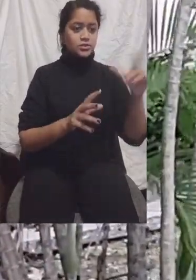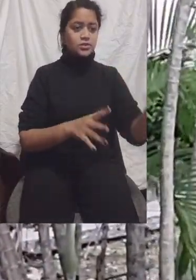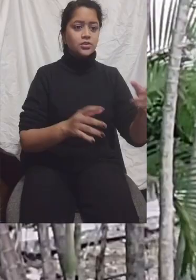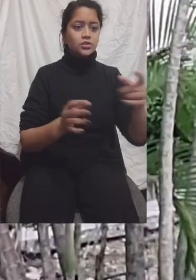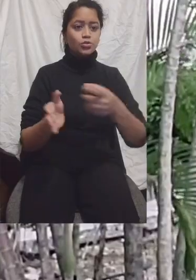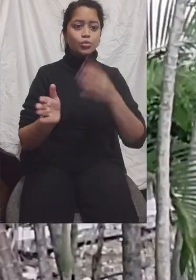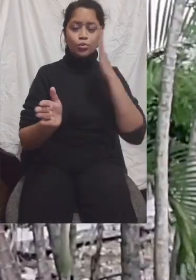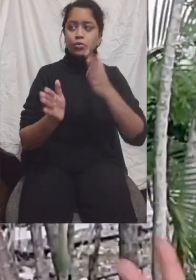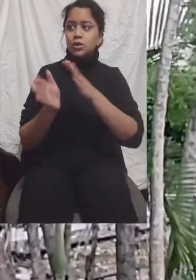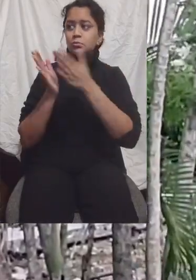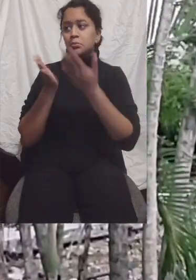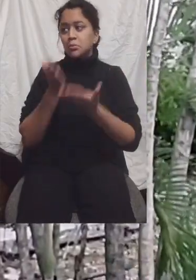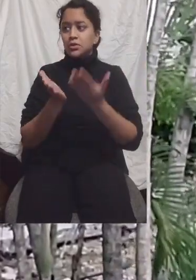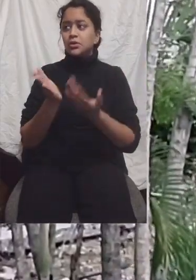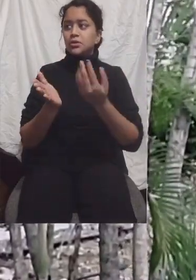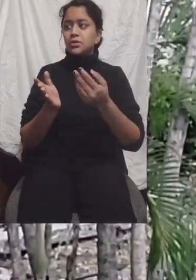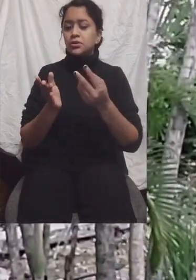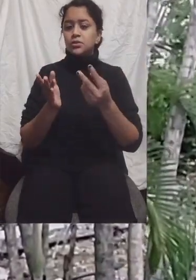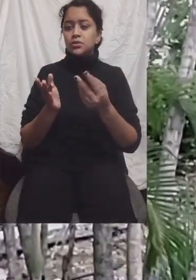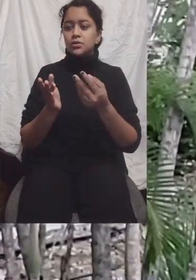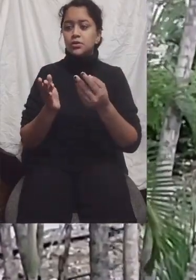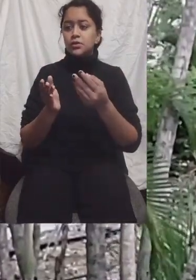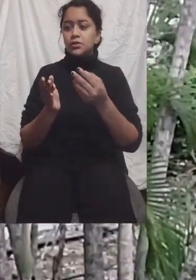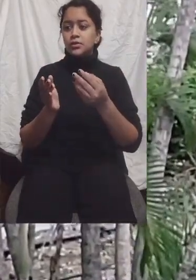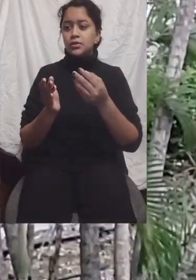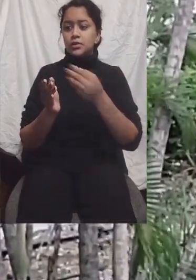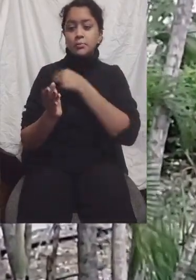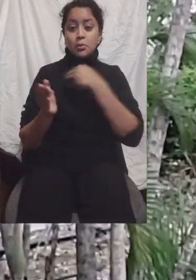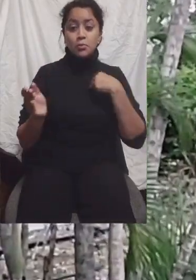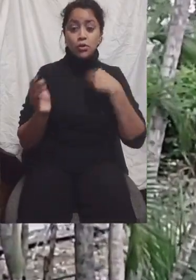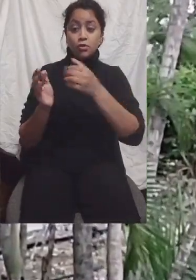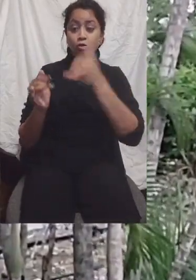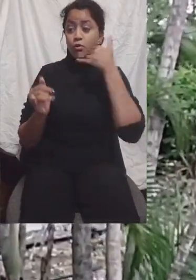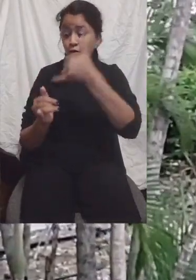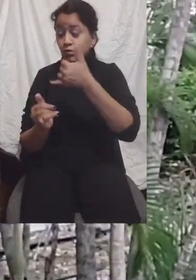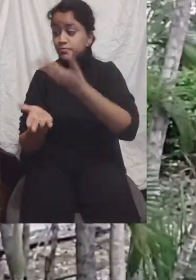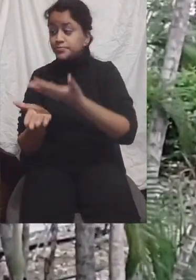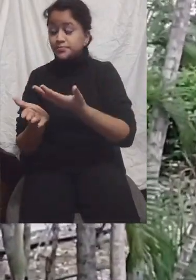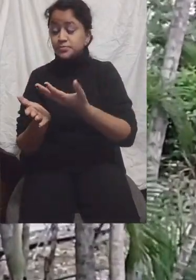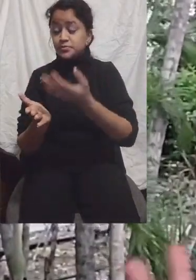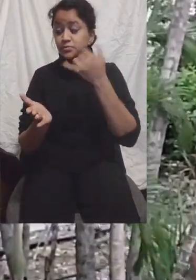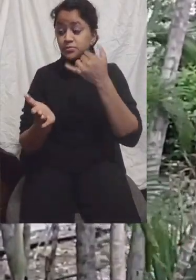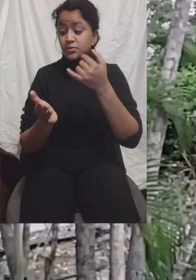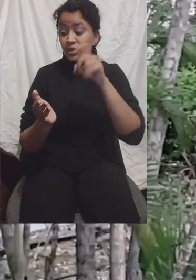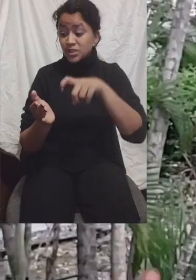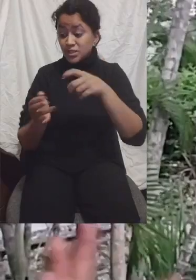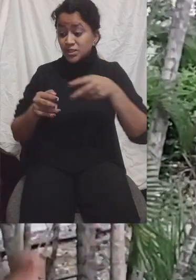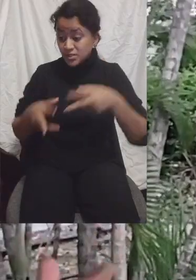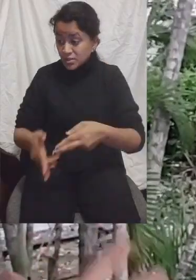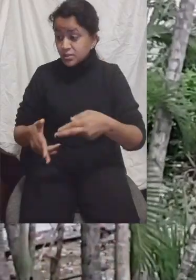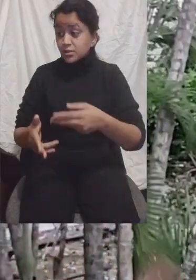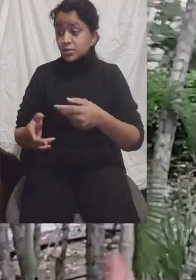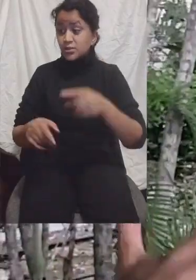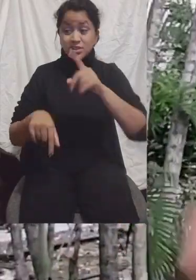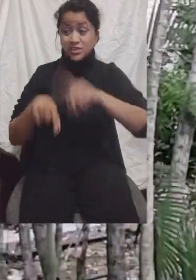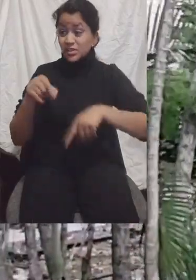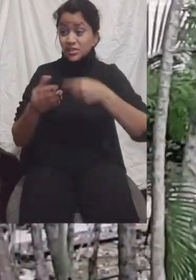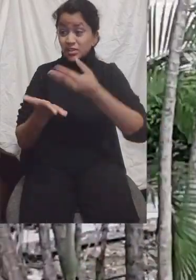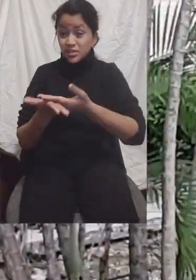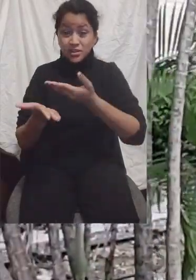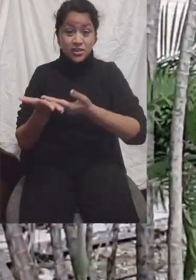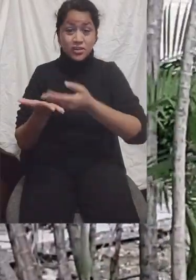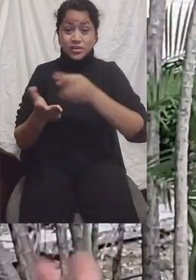got the Humane Society that has a physical facility. So they would refer, if a